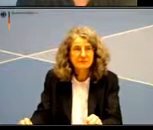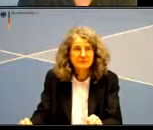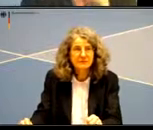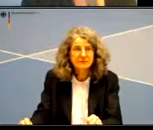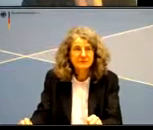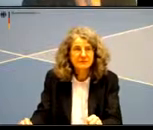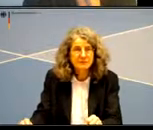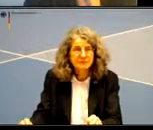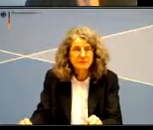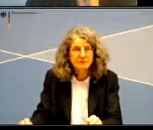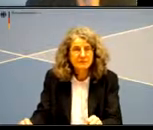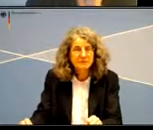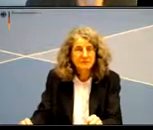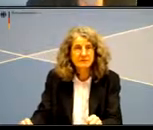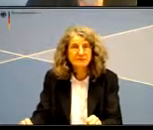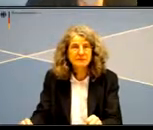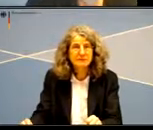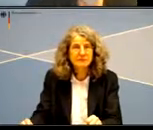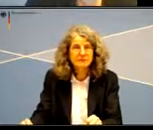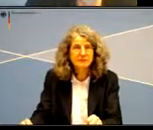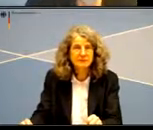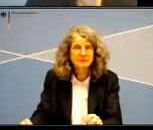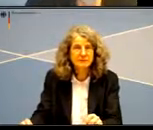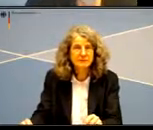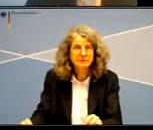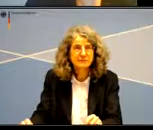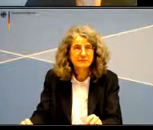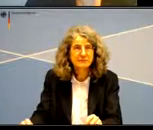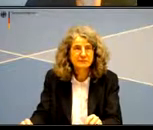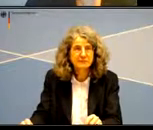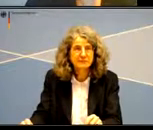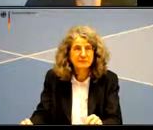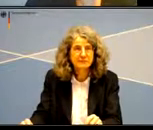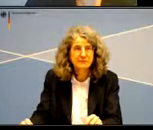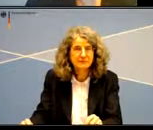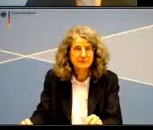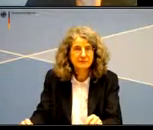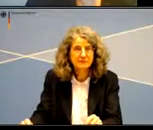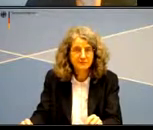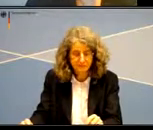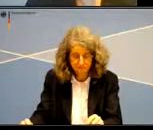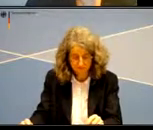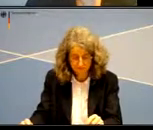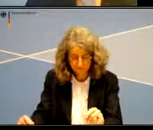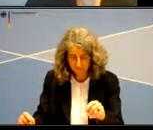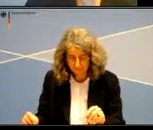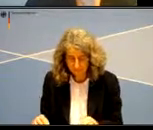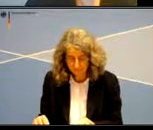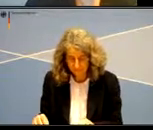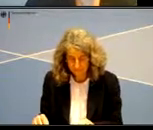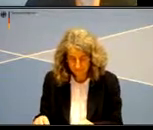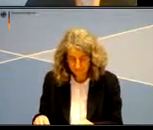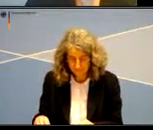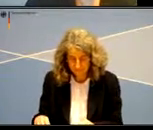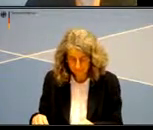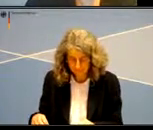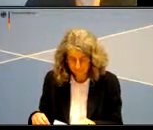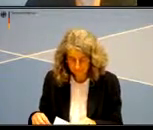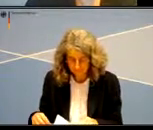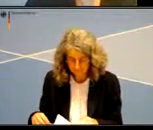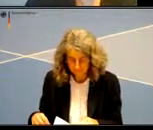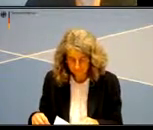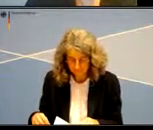major challenge that this represents for society and in particular for us as citizens and as consumers of energy. So today's